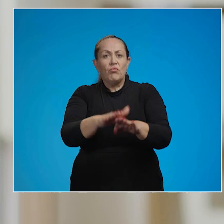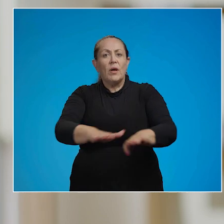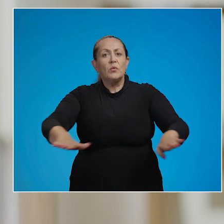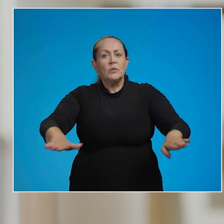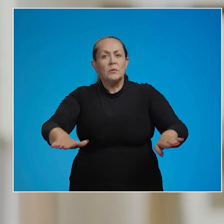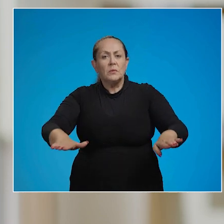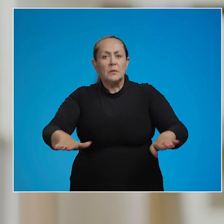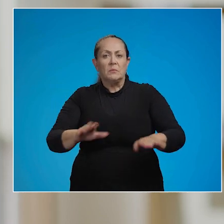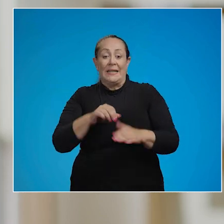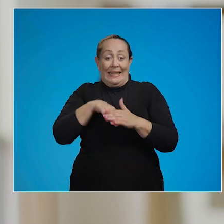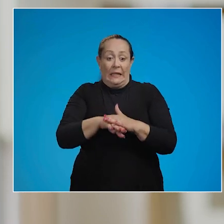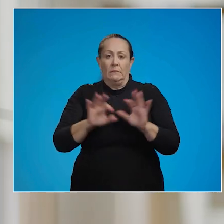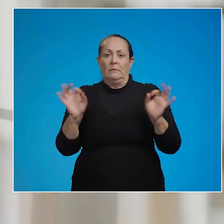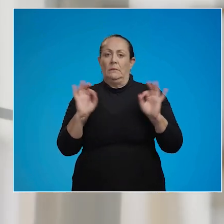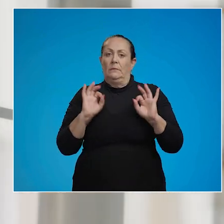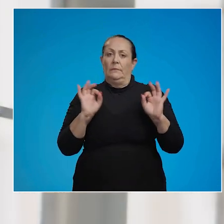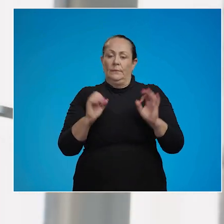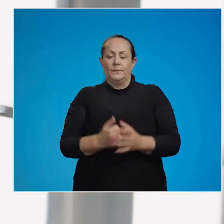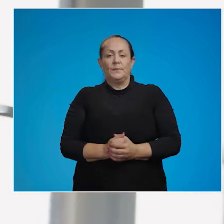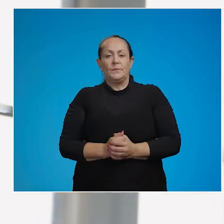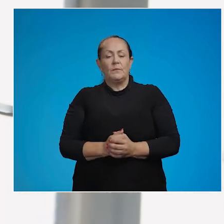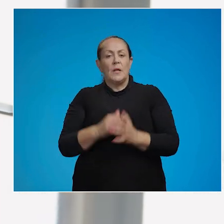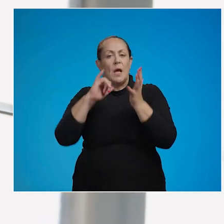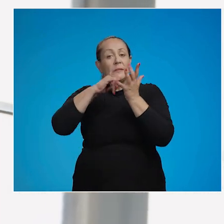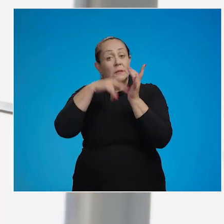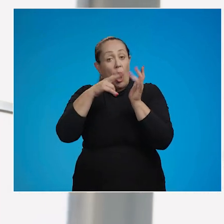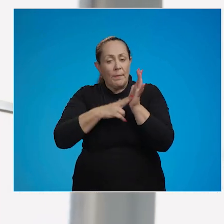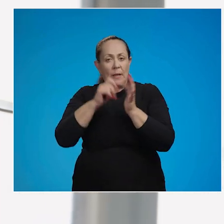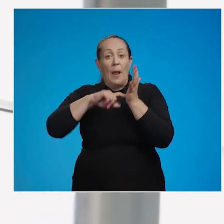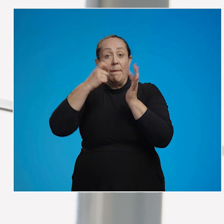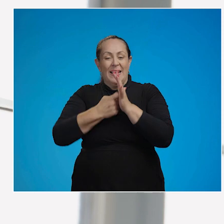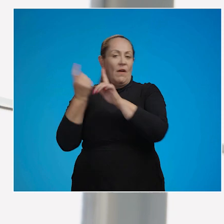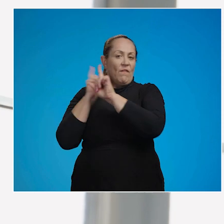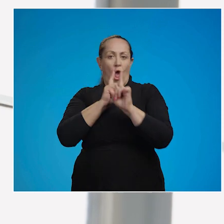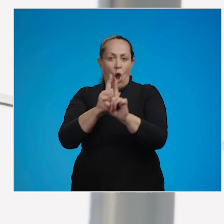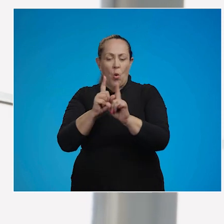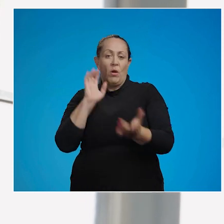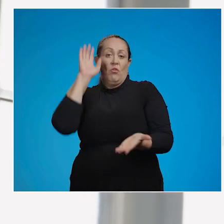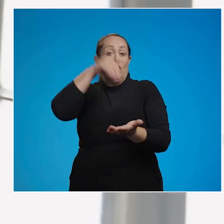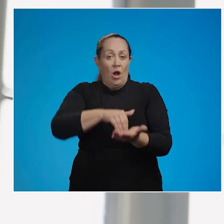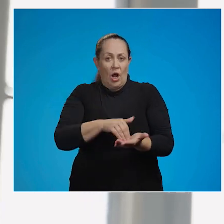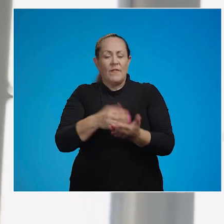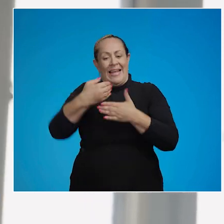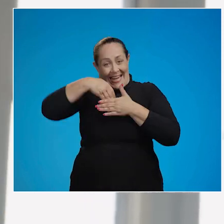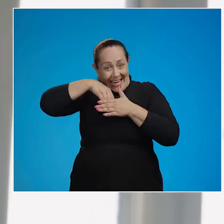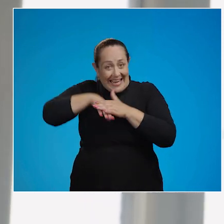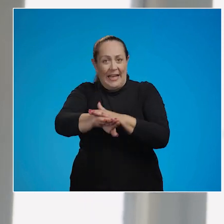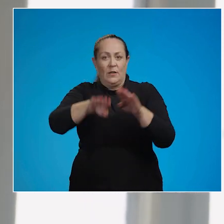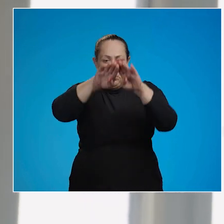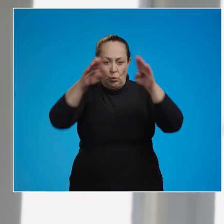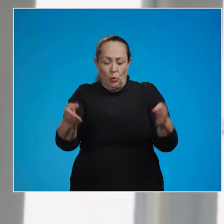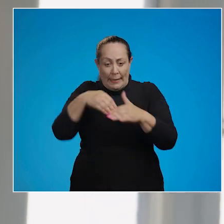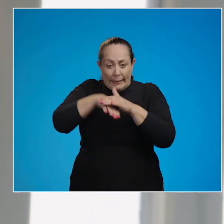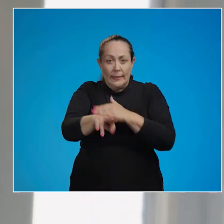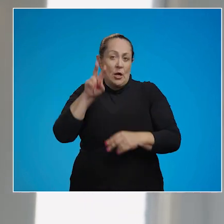on the ground, but did not go in. Simon Peter, who was following, now came up, went right